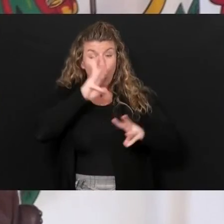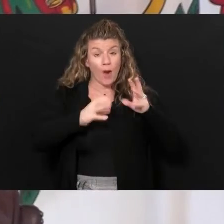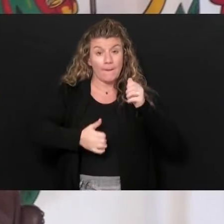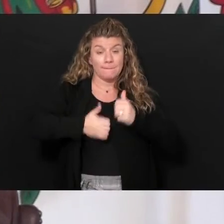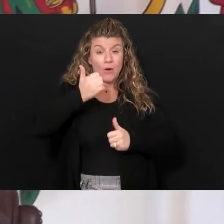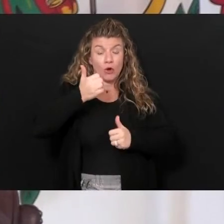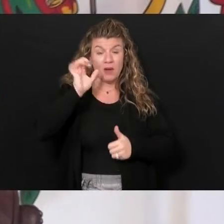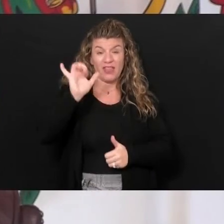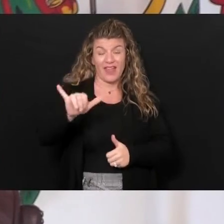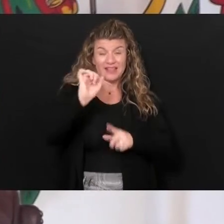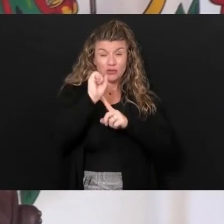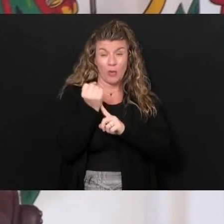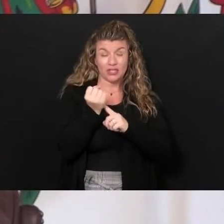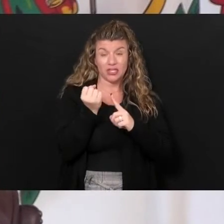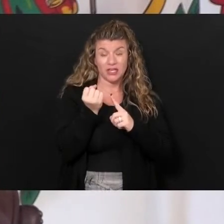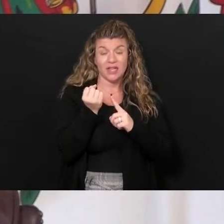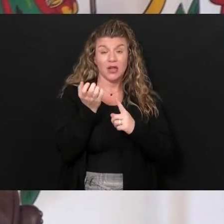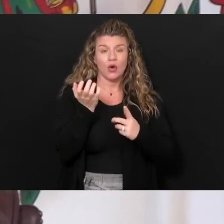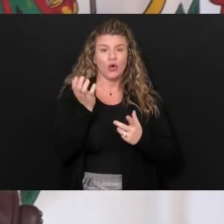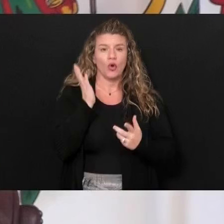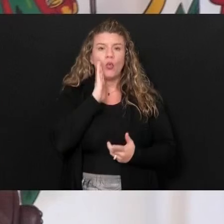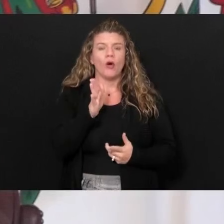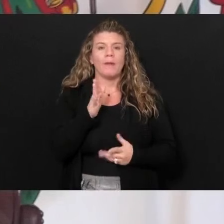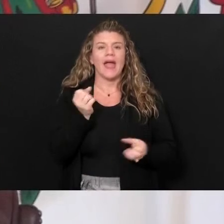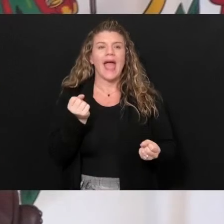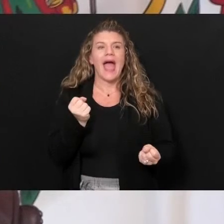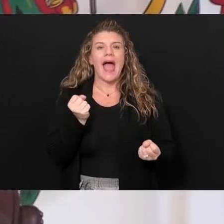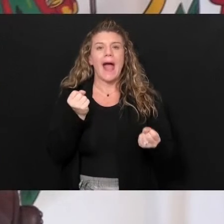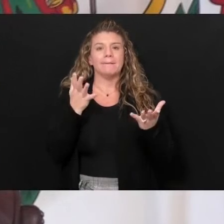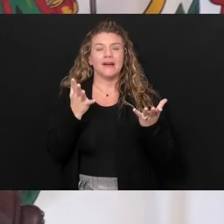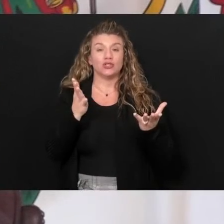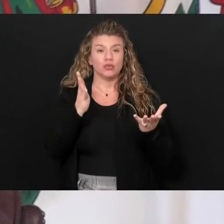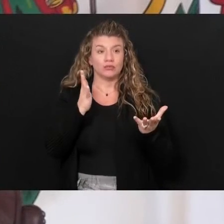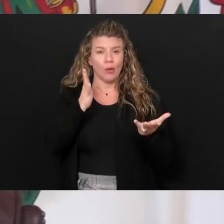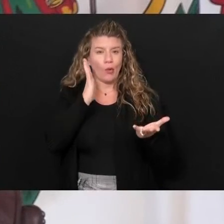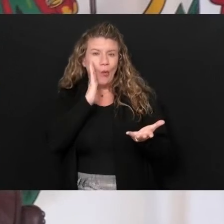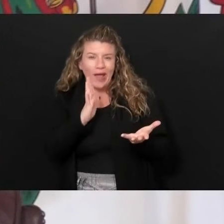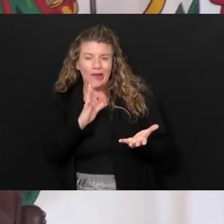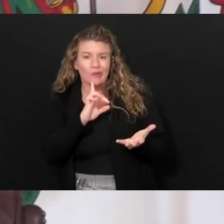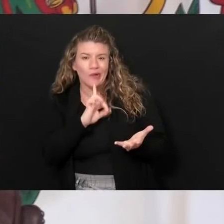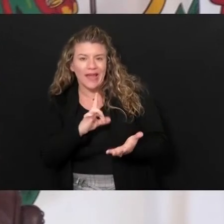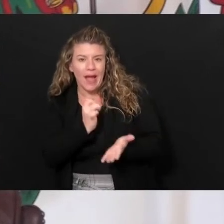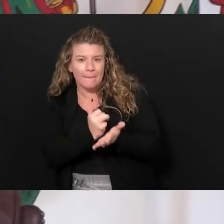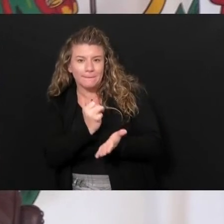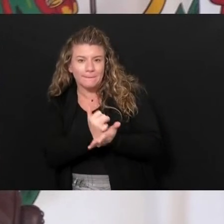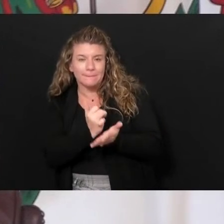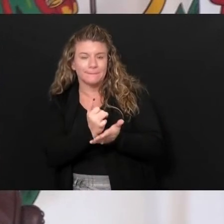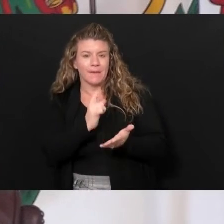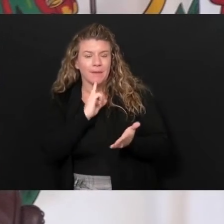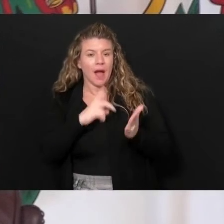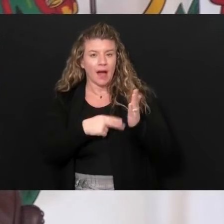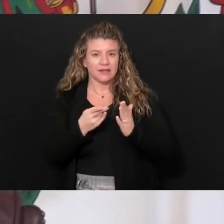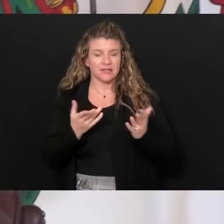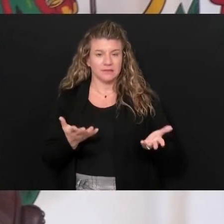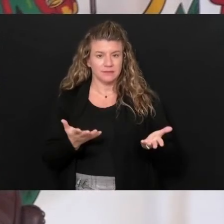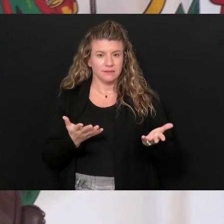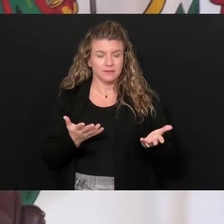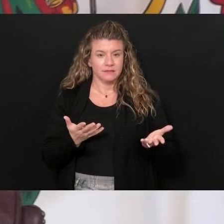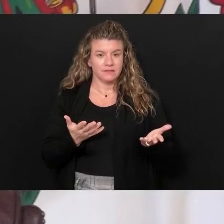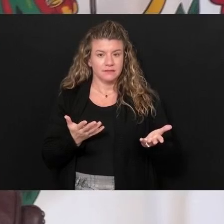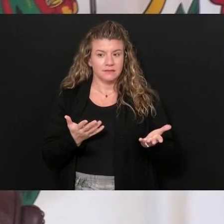that kind of stuff is just this, is how much will it help? At the end of the day, we will